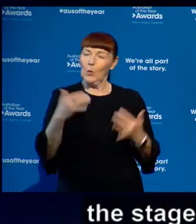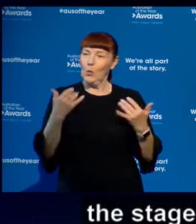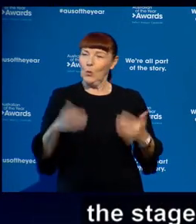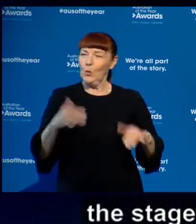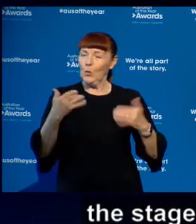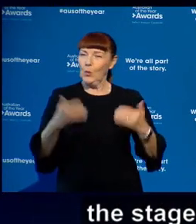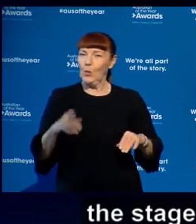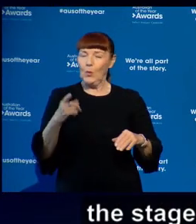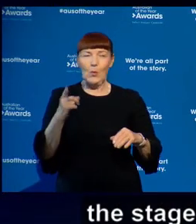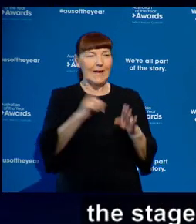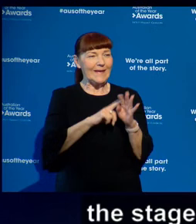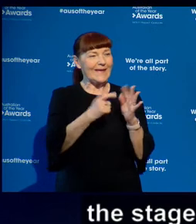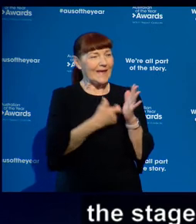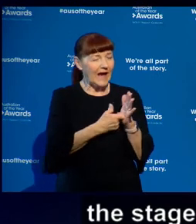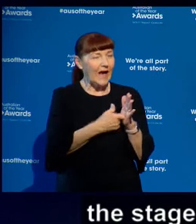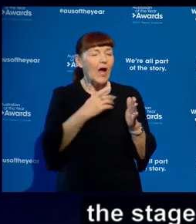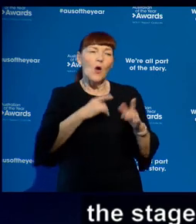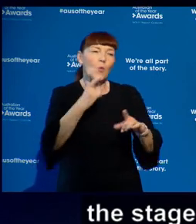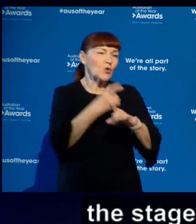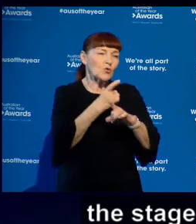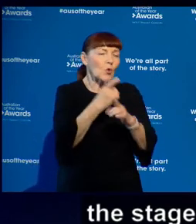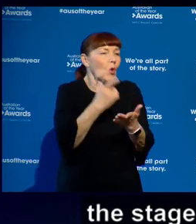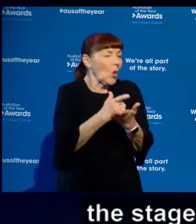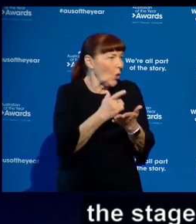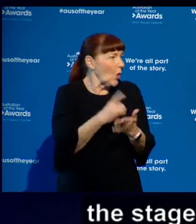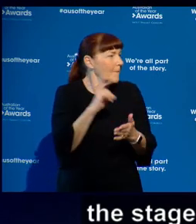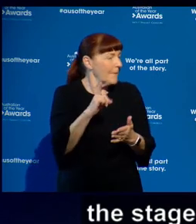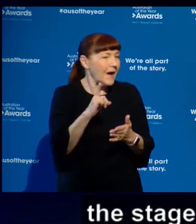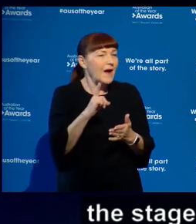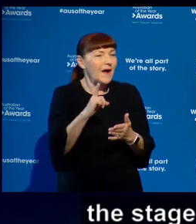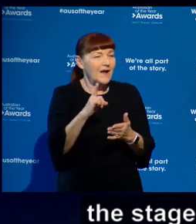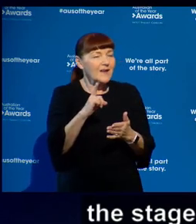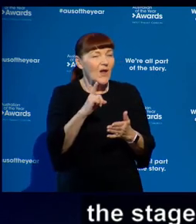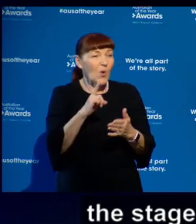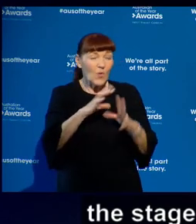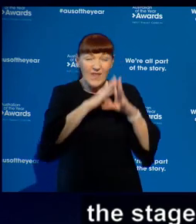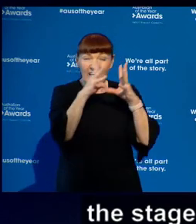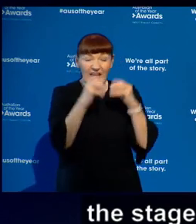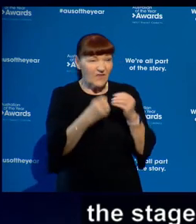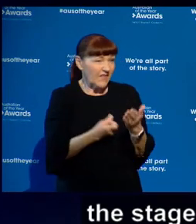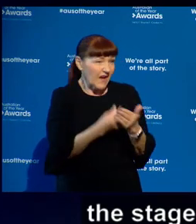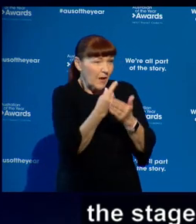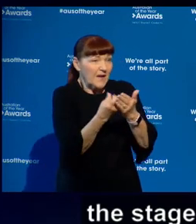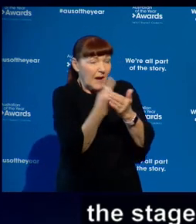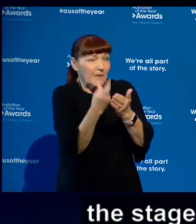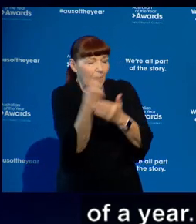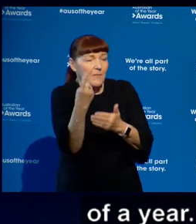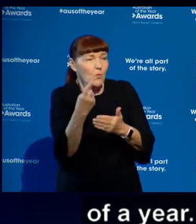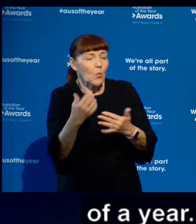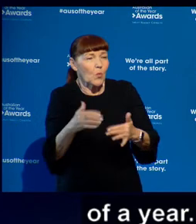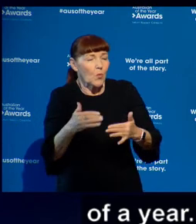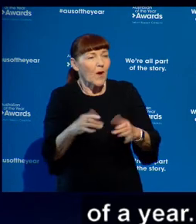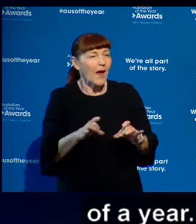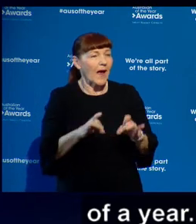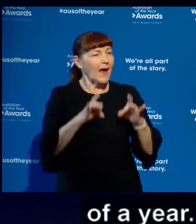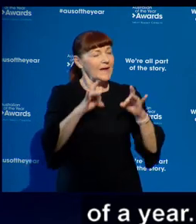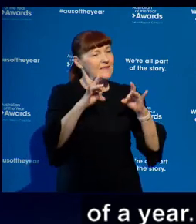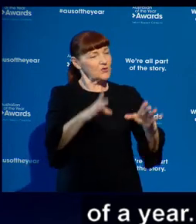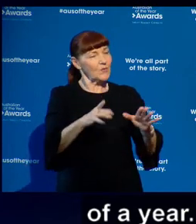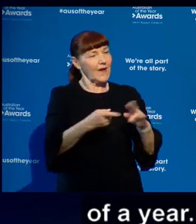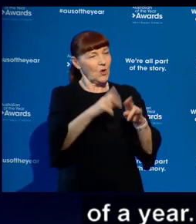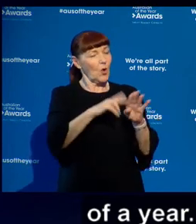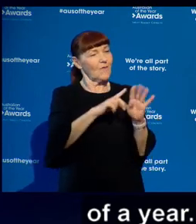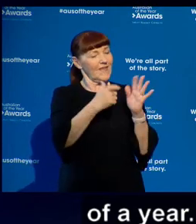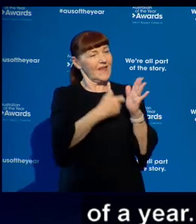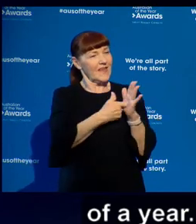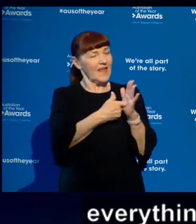I won't say a lot, but I did want to say that, you know, with everything that's happened, the Australian of the Year Awards just shone out for me as